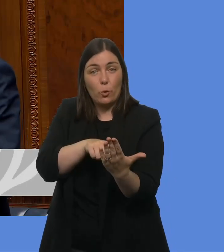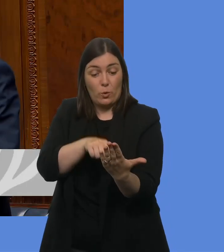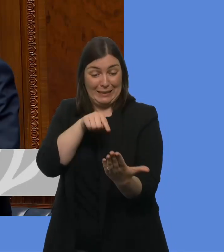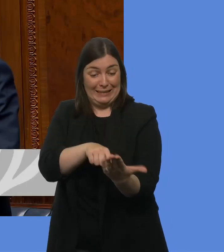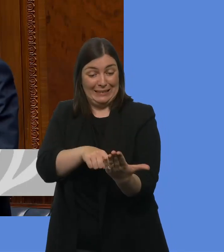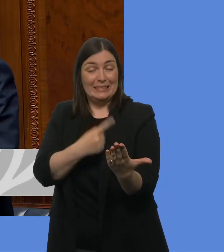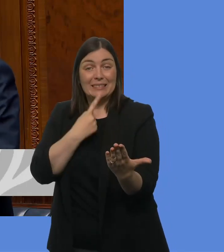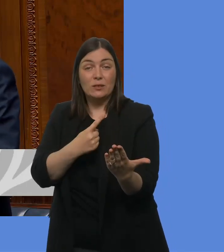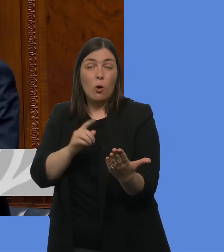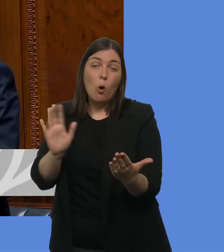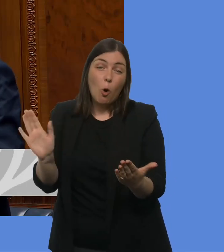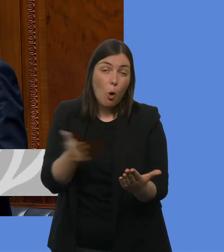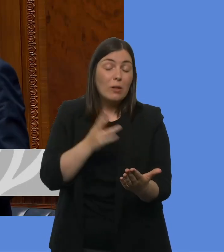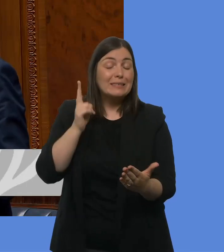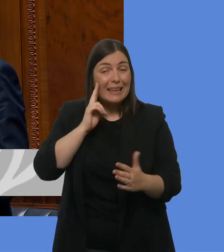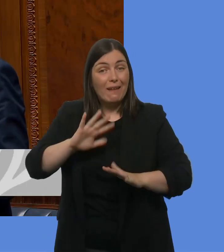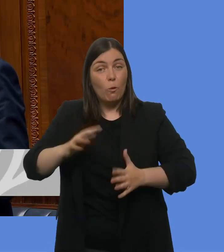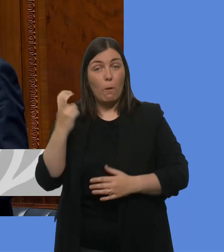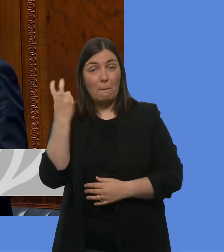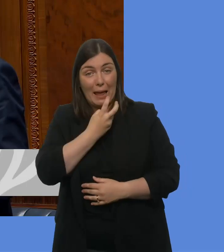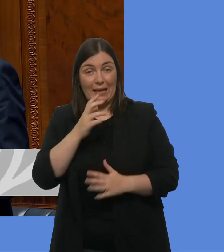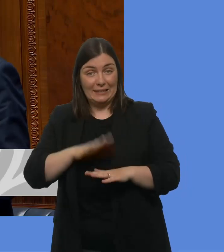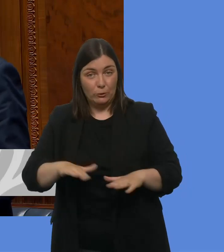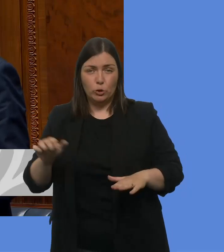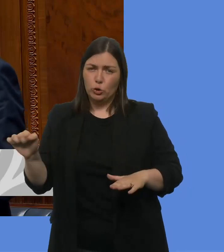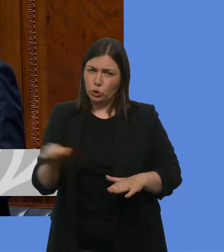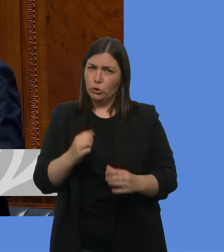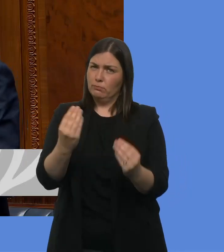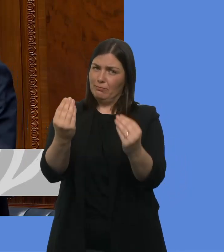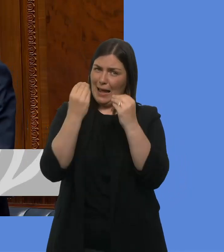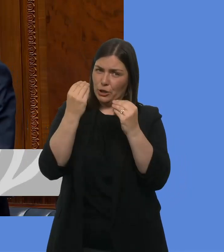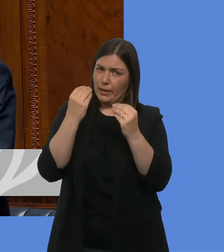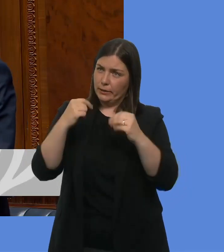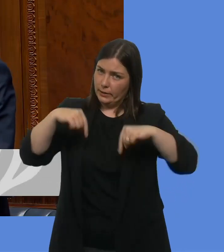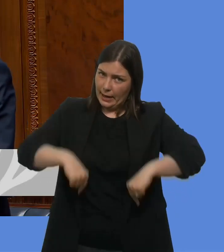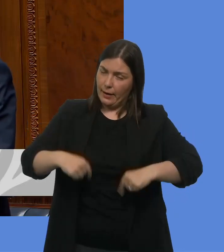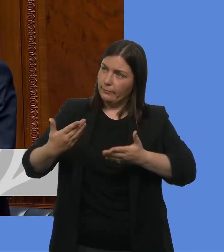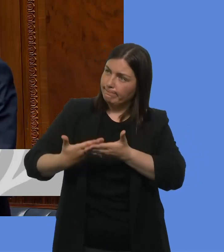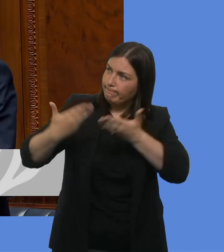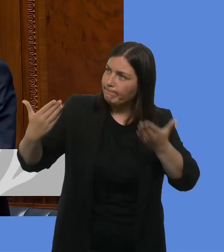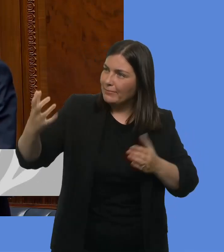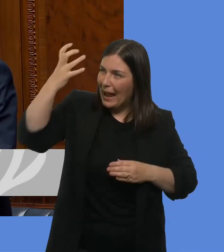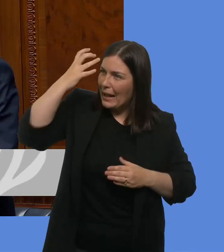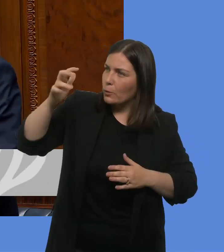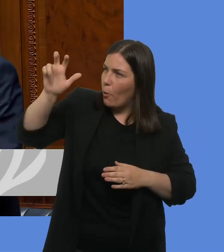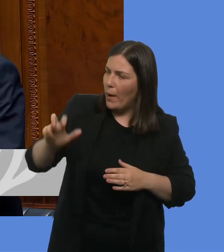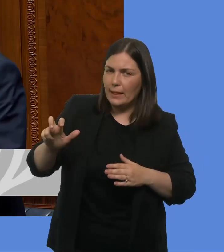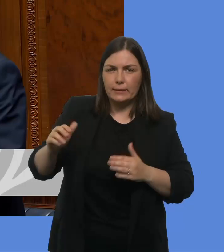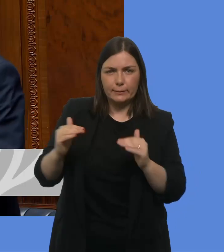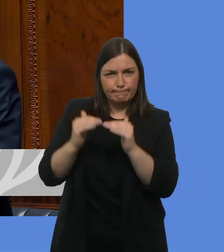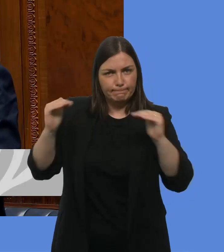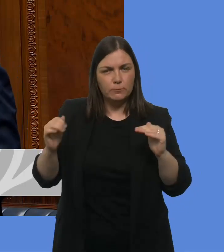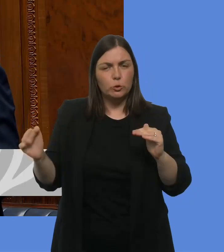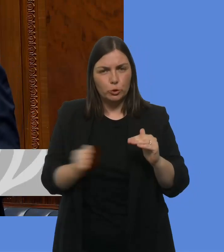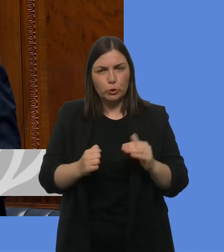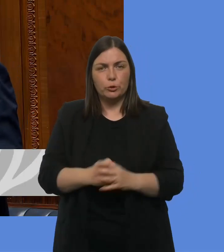deaf-blind children should have the same educational support as those in England and Wales. Example, children should be supported from